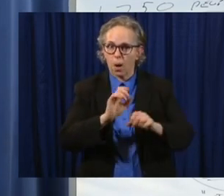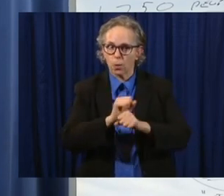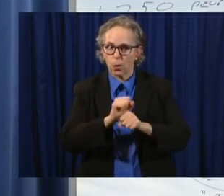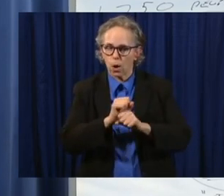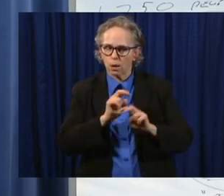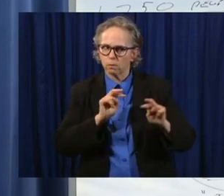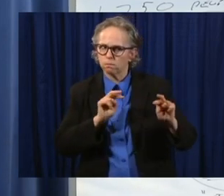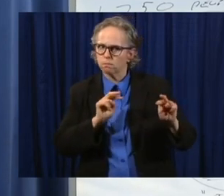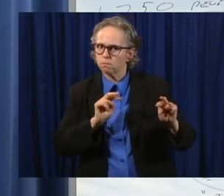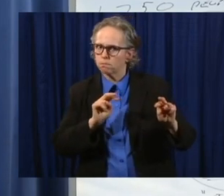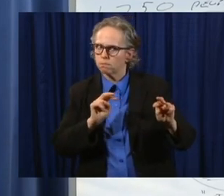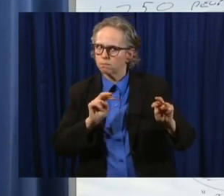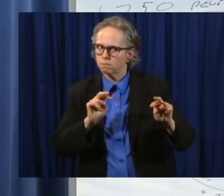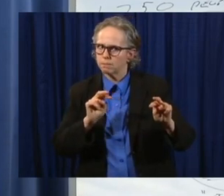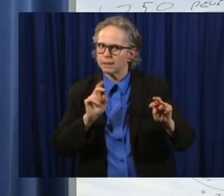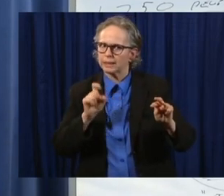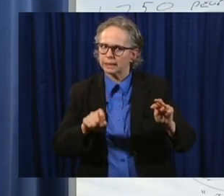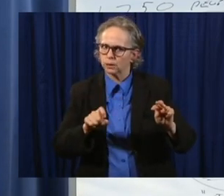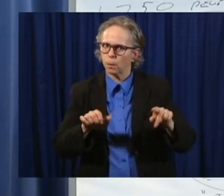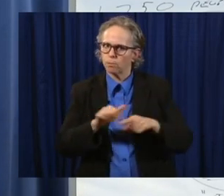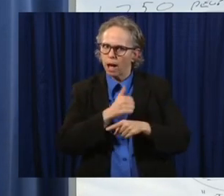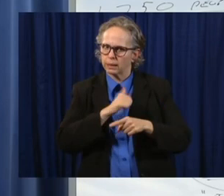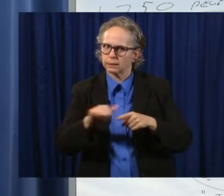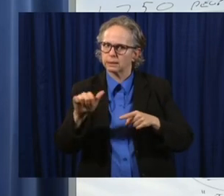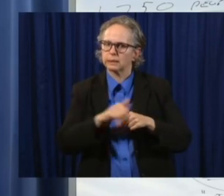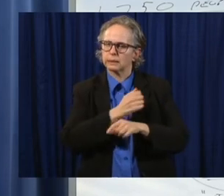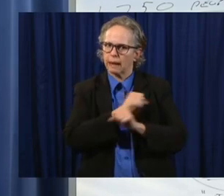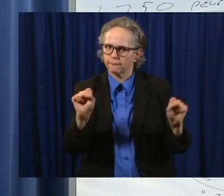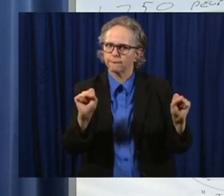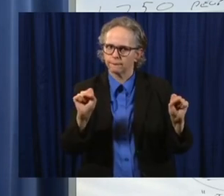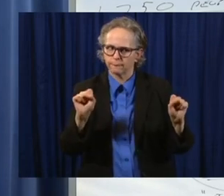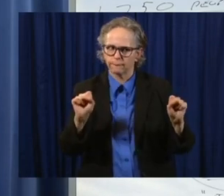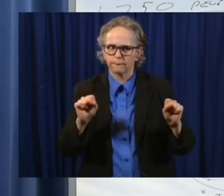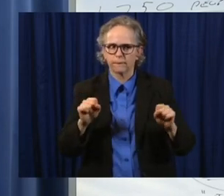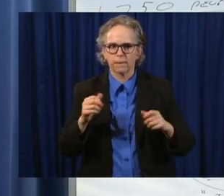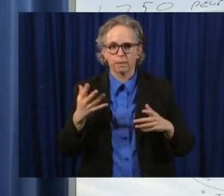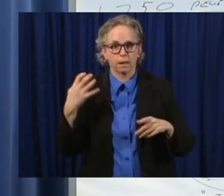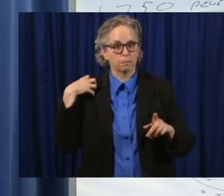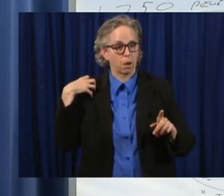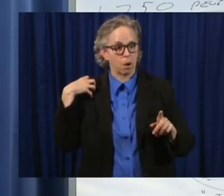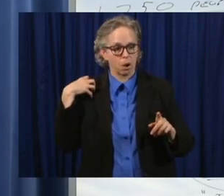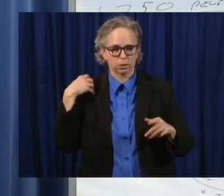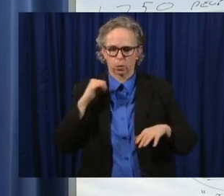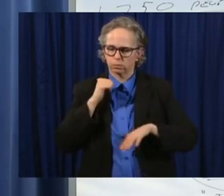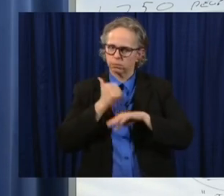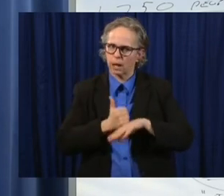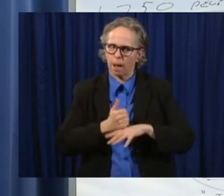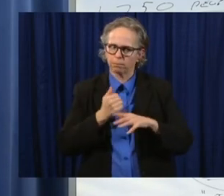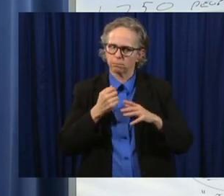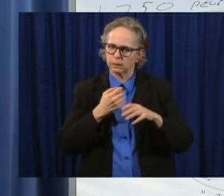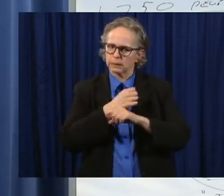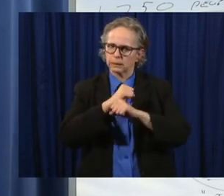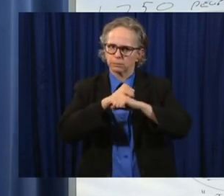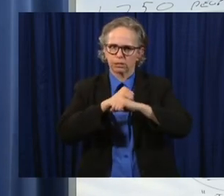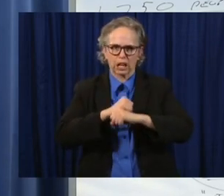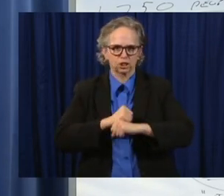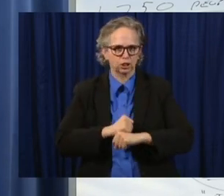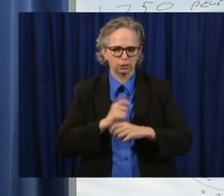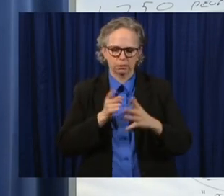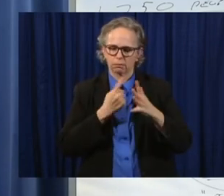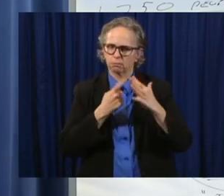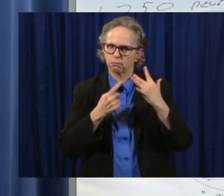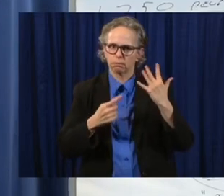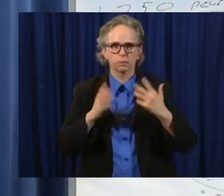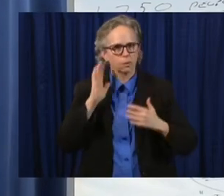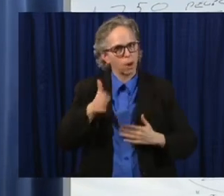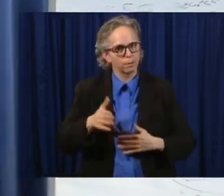sure that the place that they're working has as many protections as are possible to deploy. Governor, can I